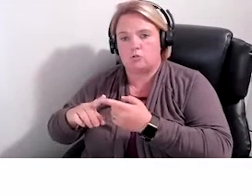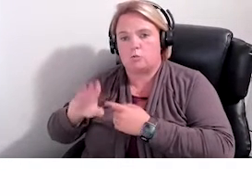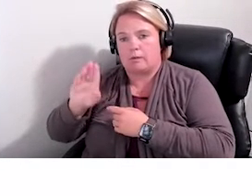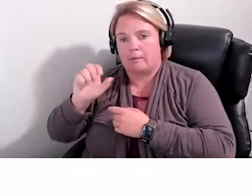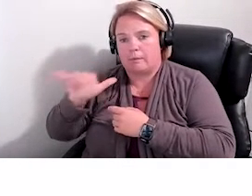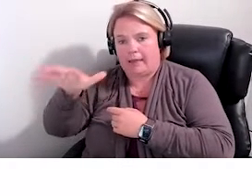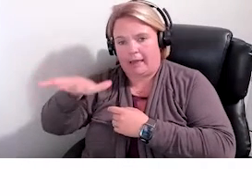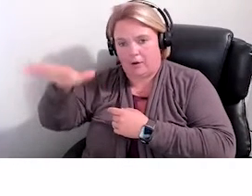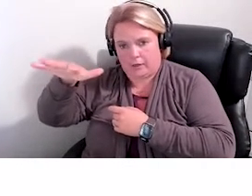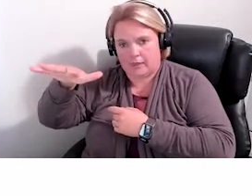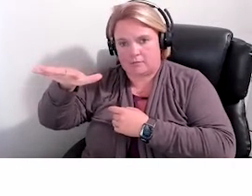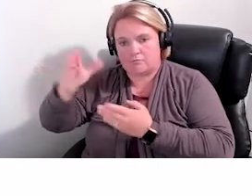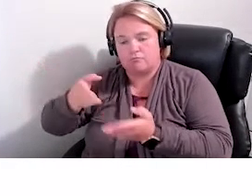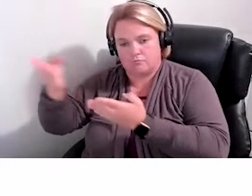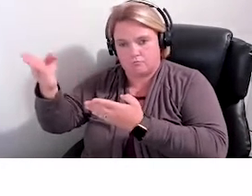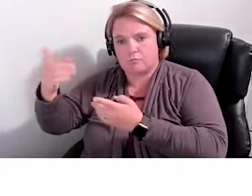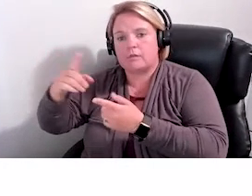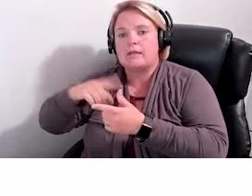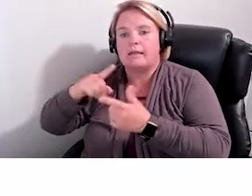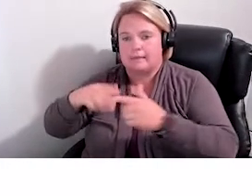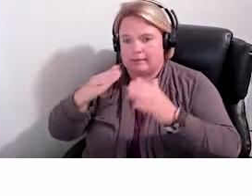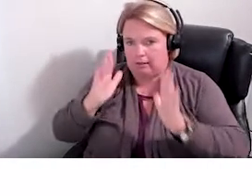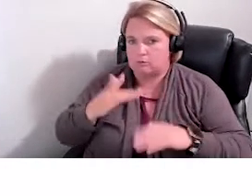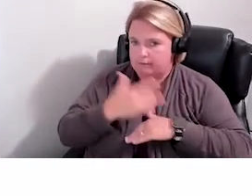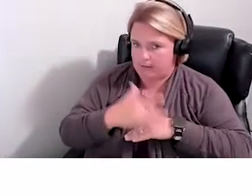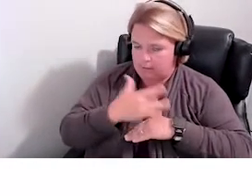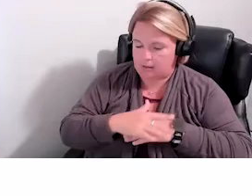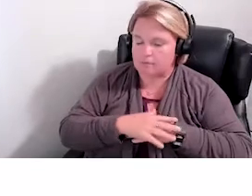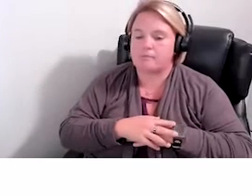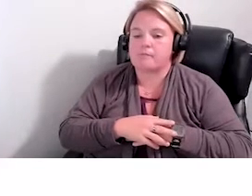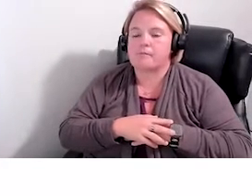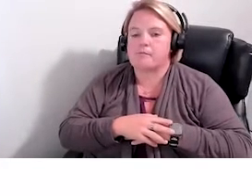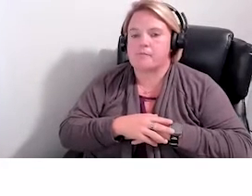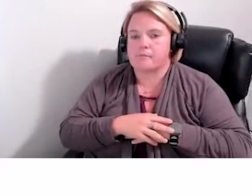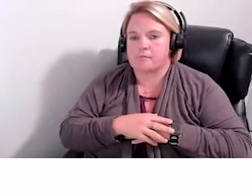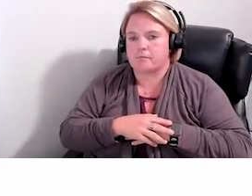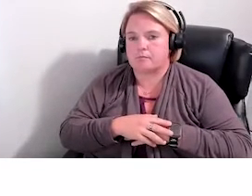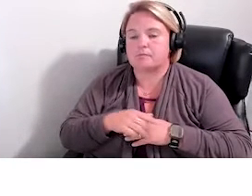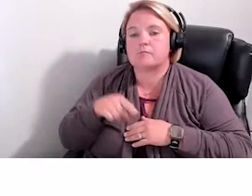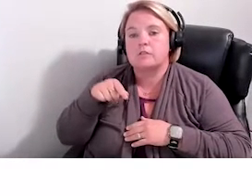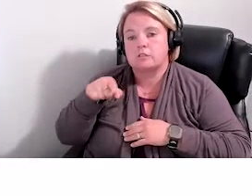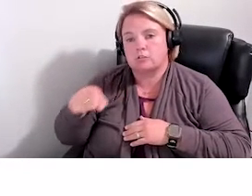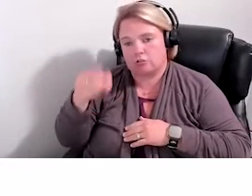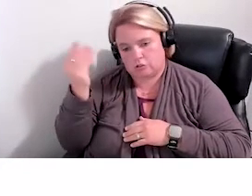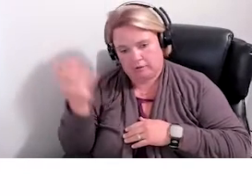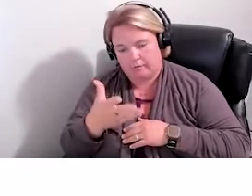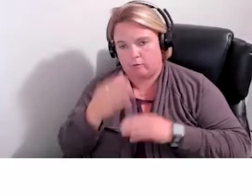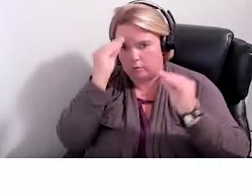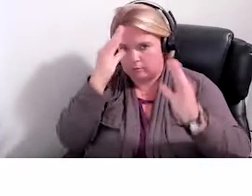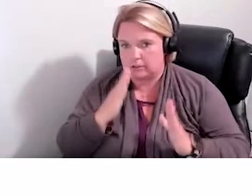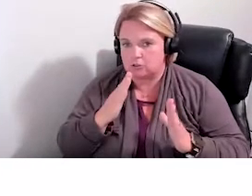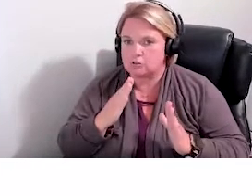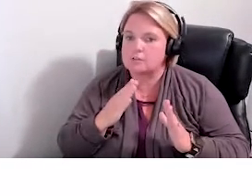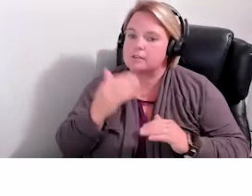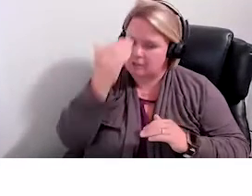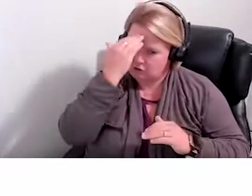to secure housing. She, of course, disclosed this to her instructors because, get to know